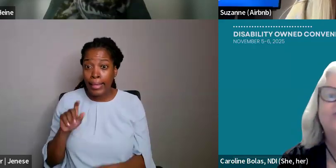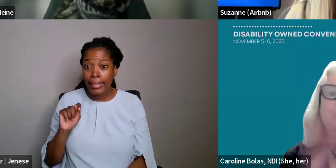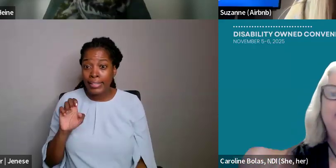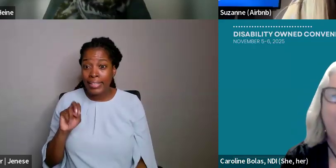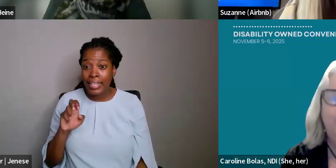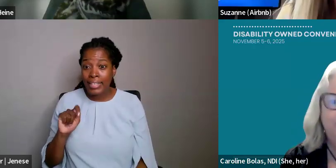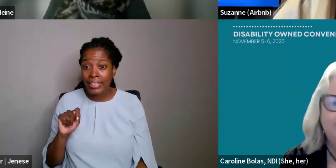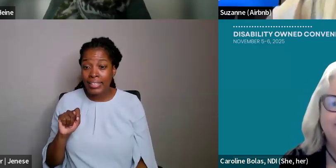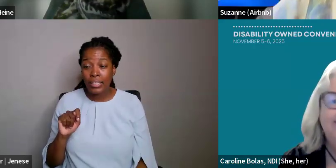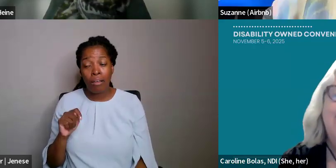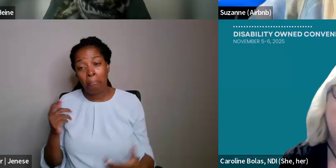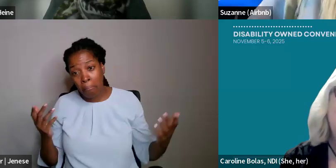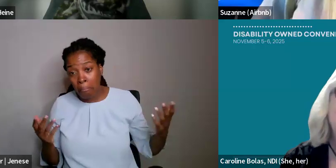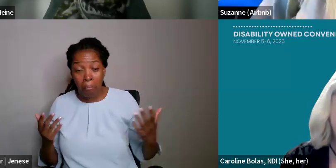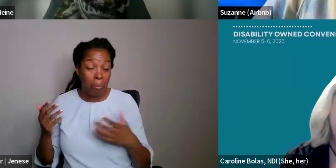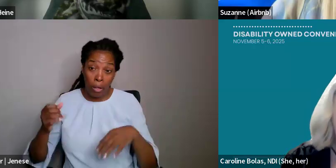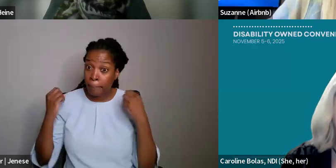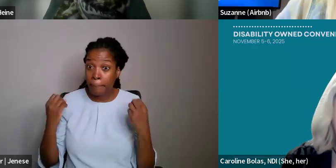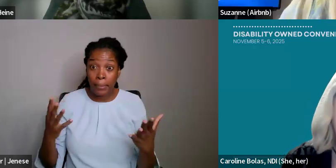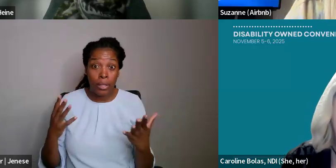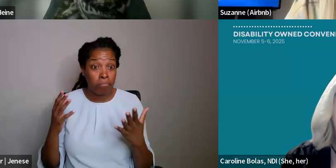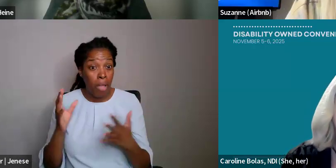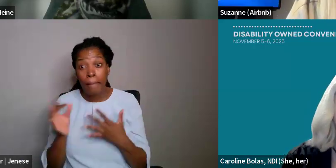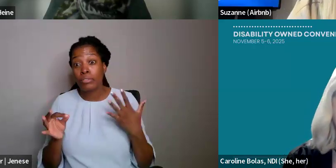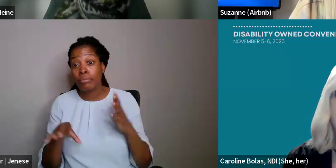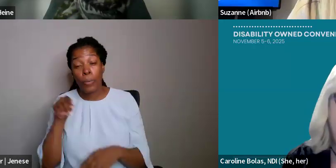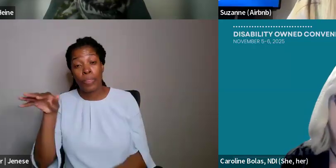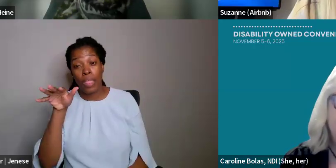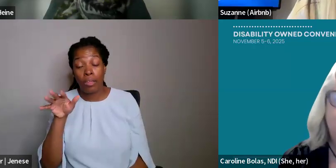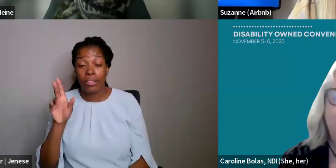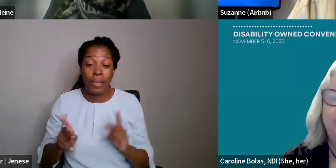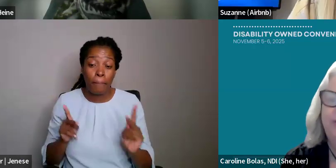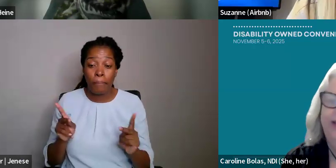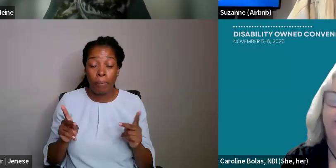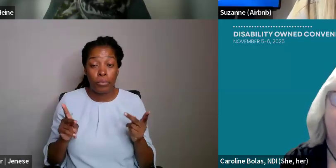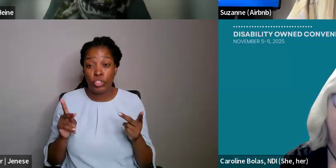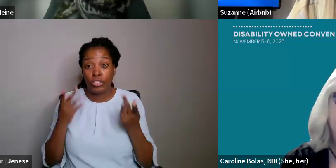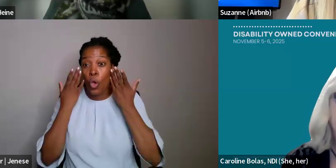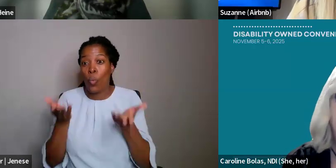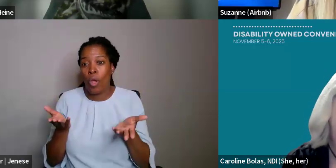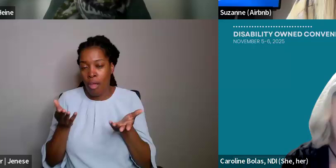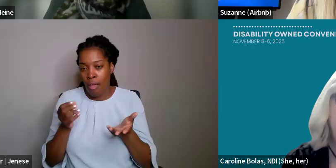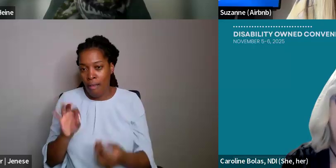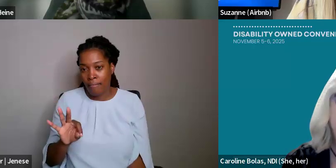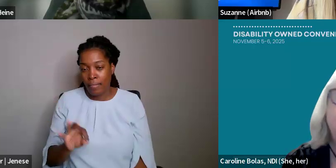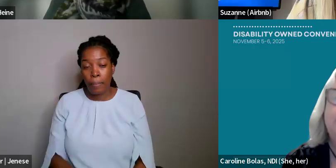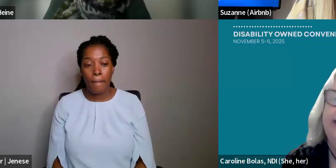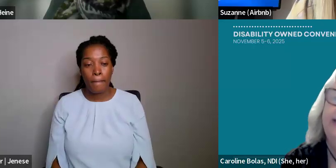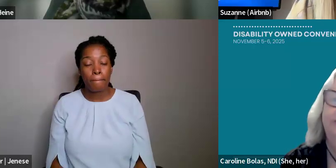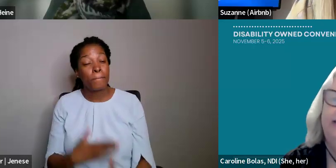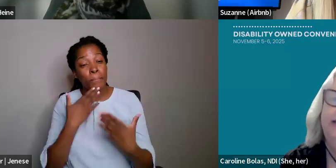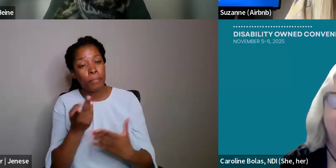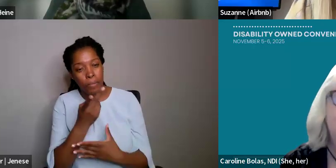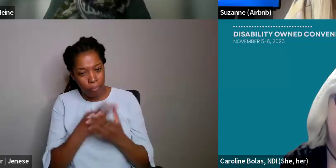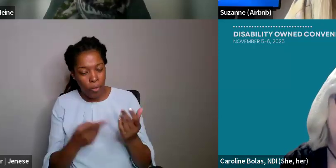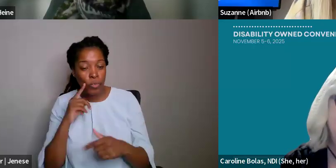it's just, there's so many options out there that people are just not aware of. So I just want to thank you both for just sharing your experiences and